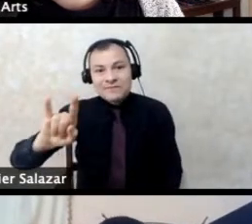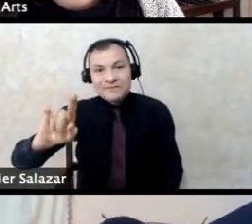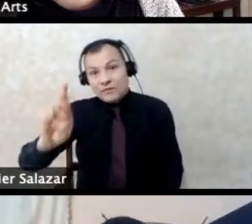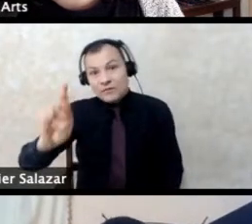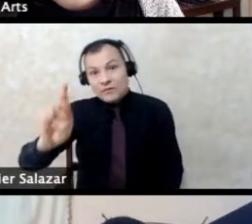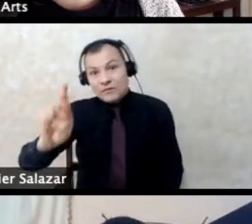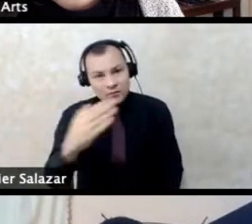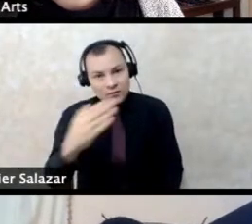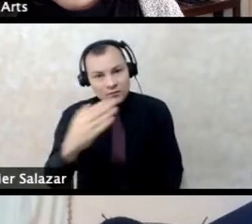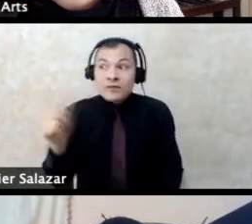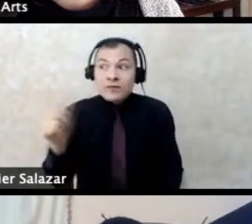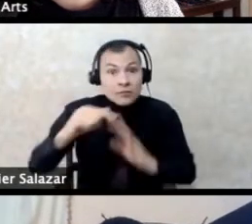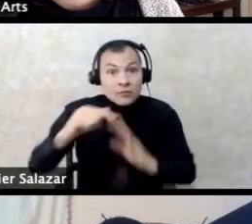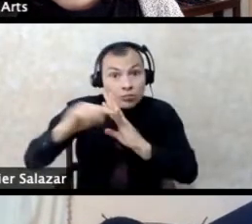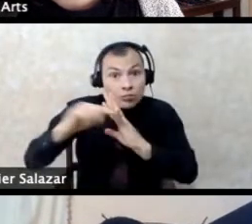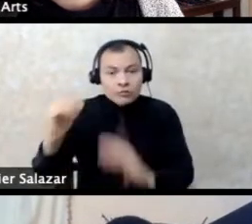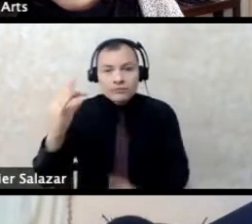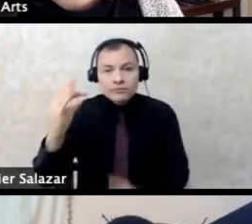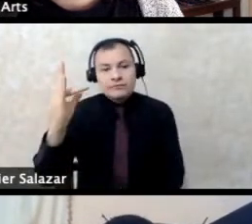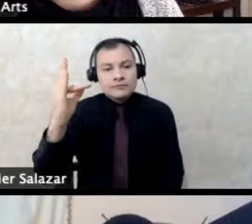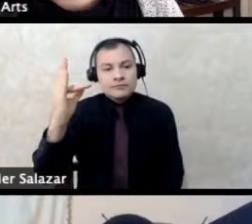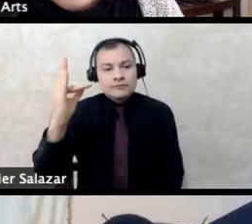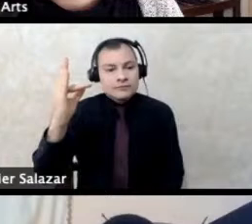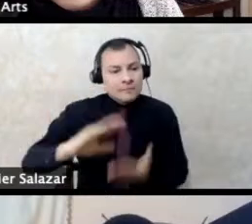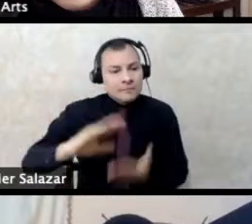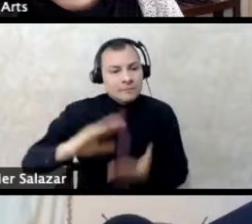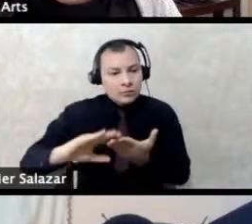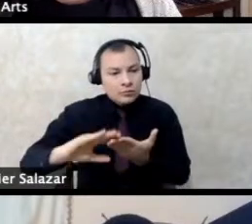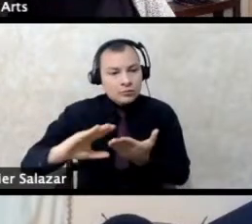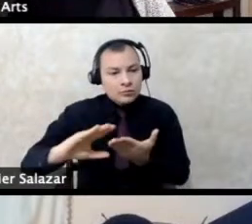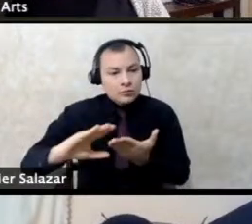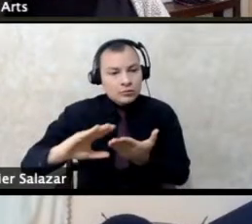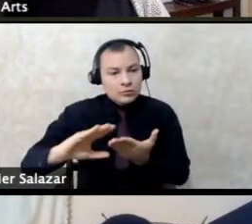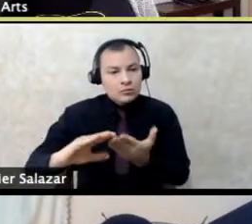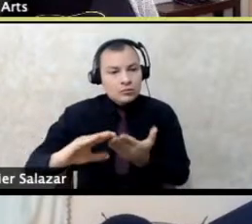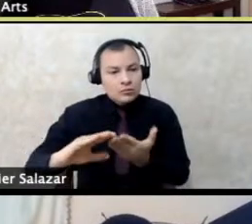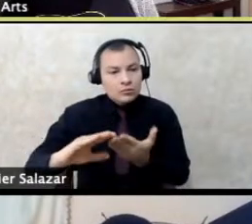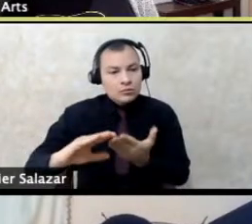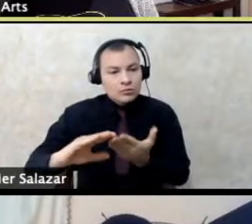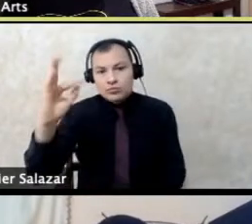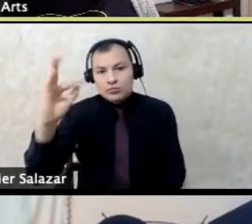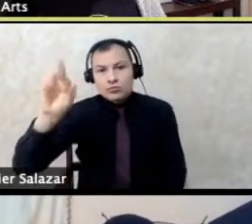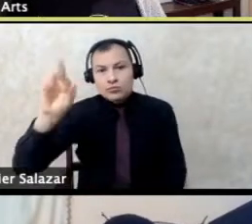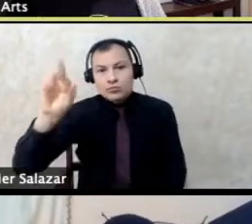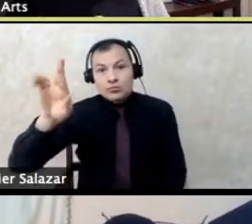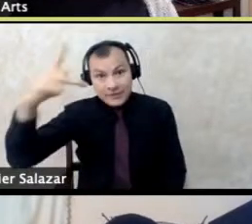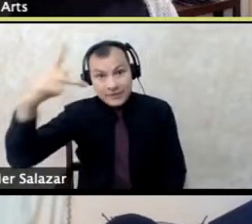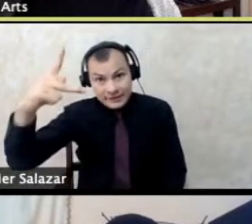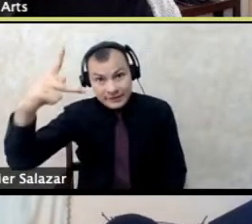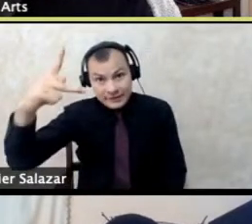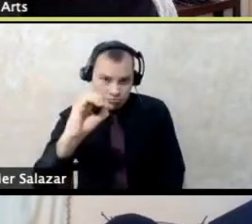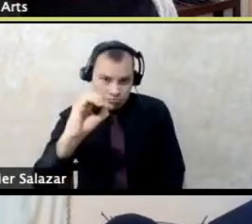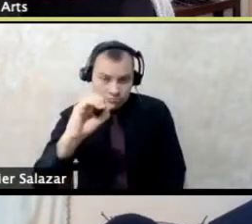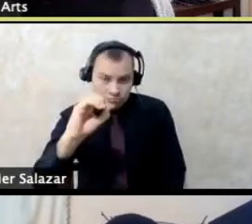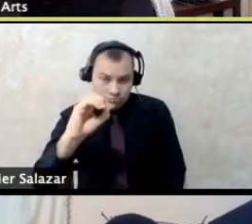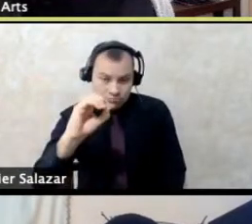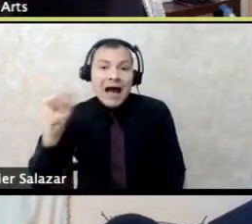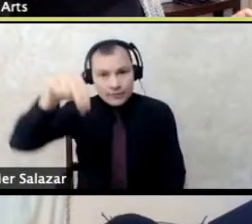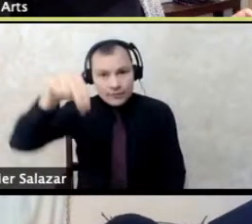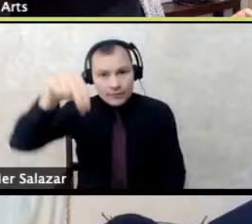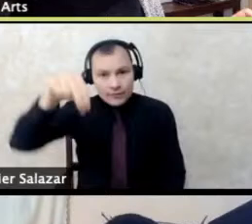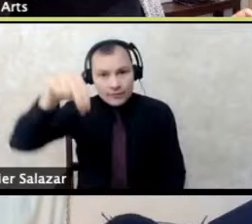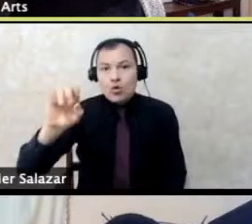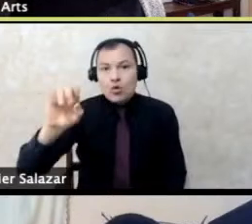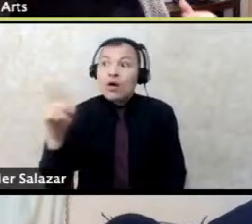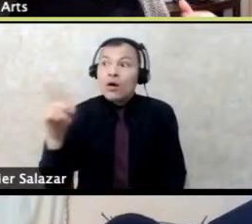que hacen y cómo se conecta con So, Nur and Tarek, please tell us more about your project and how it